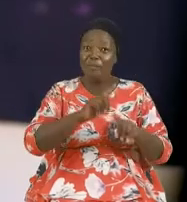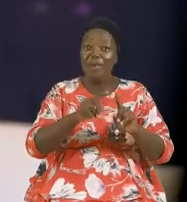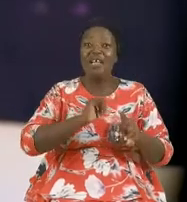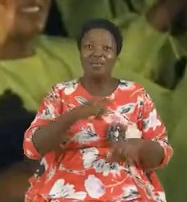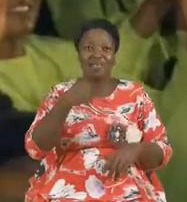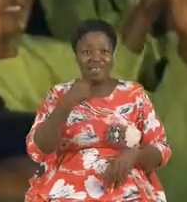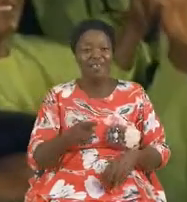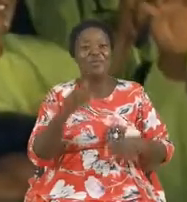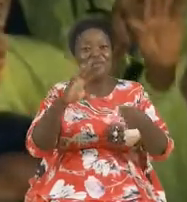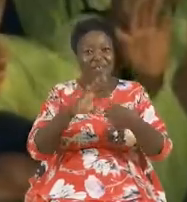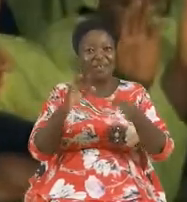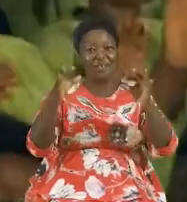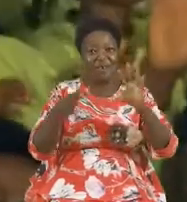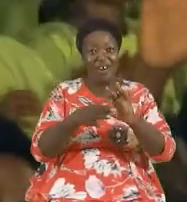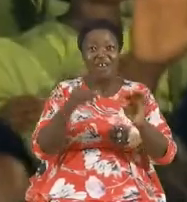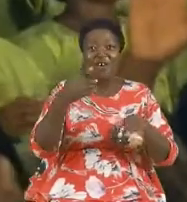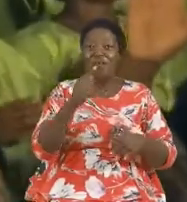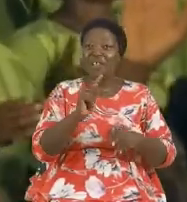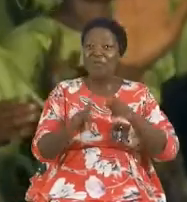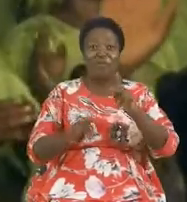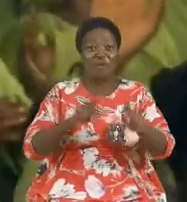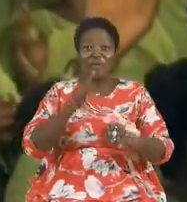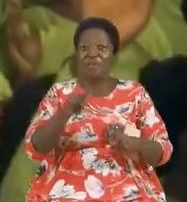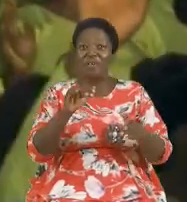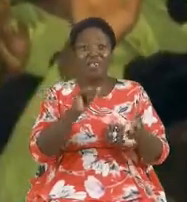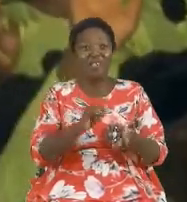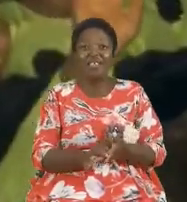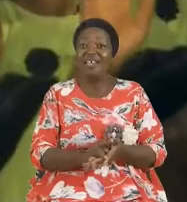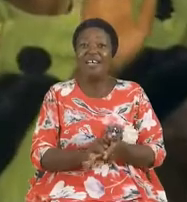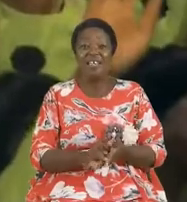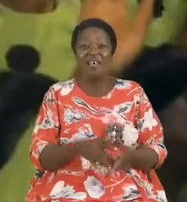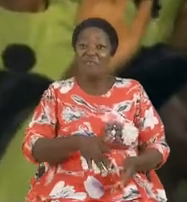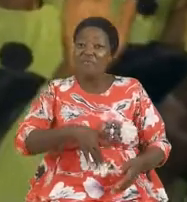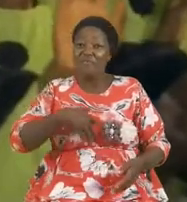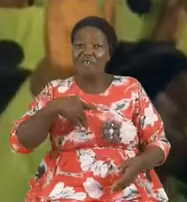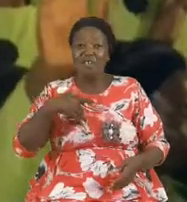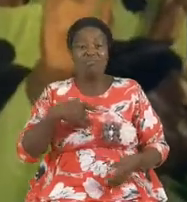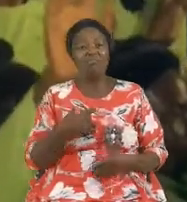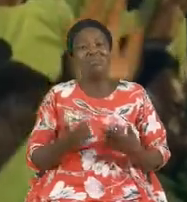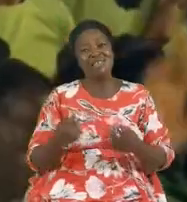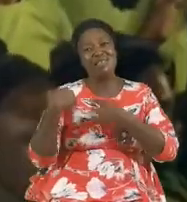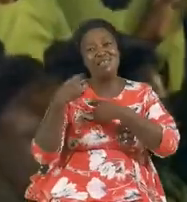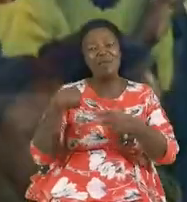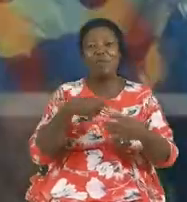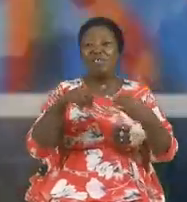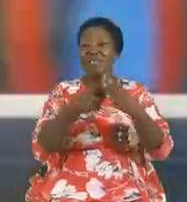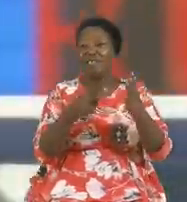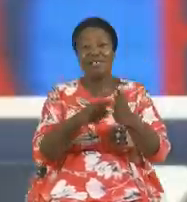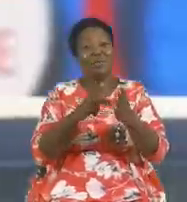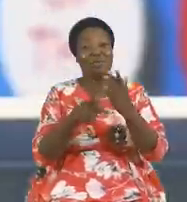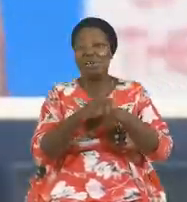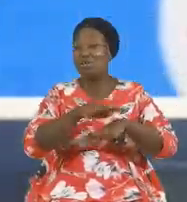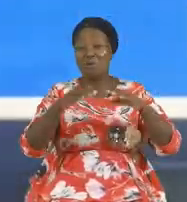Because people don't know. I could tell you stories of the people that felt they had not